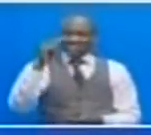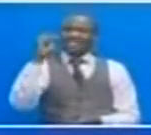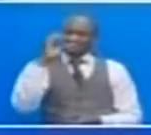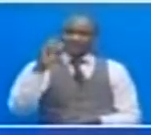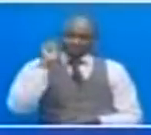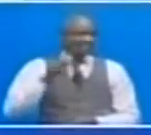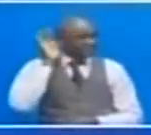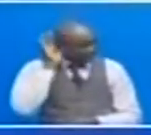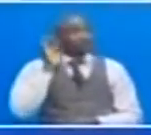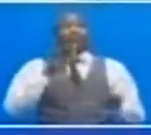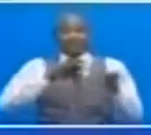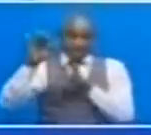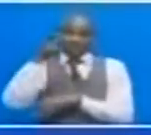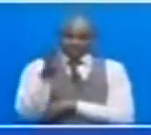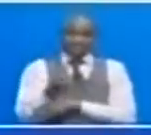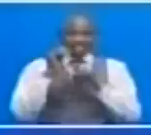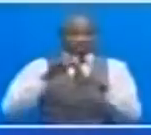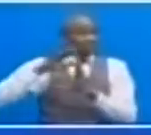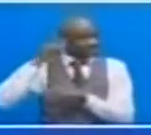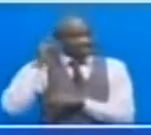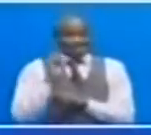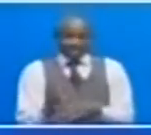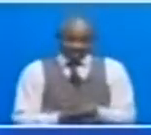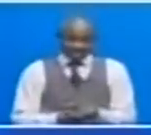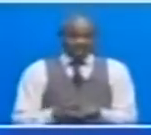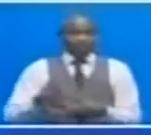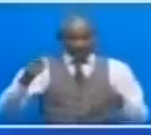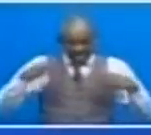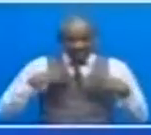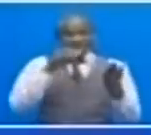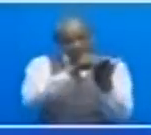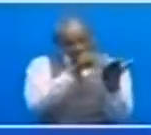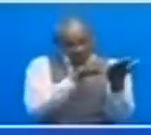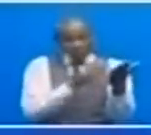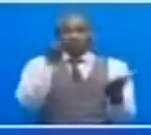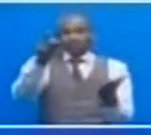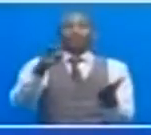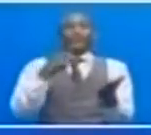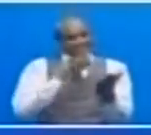to Parliament, and if they have not written to you, then we have written to you.